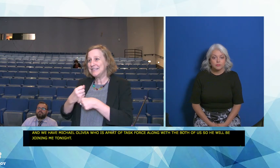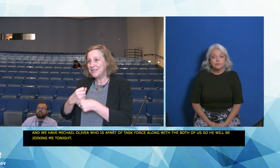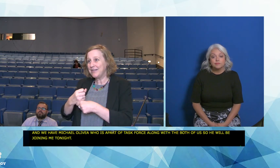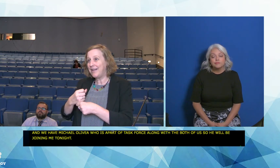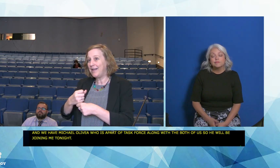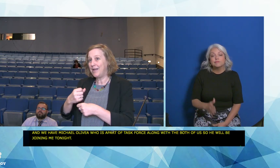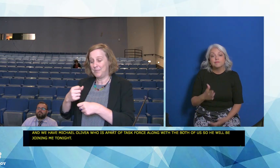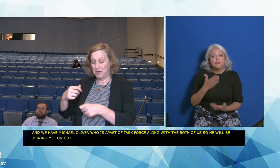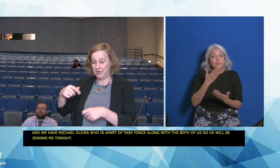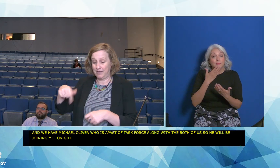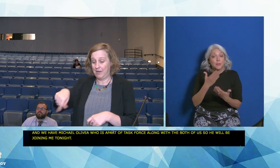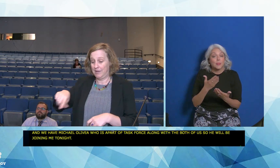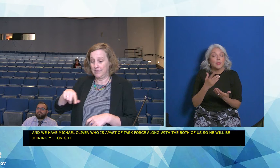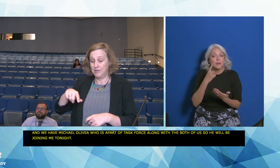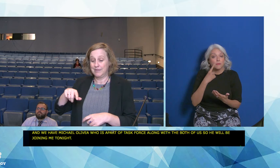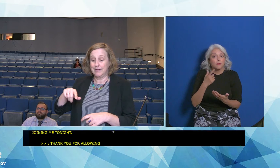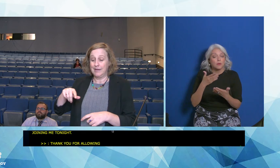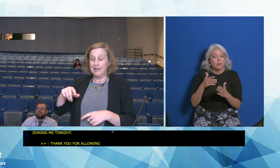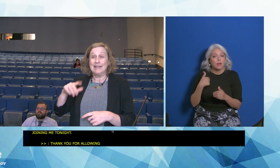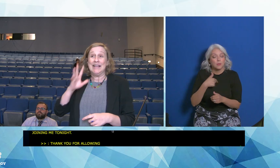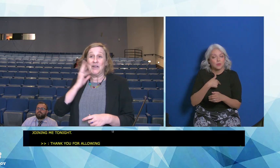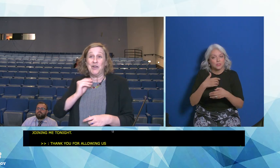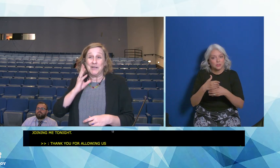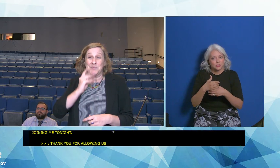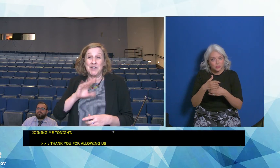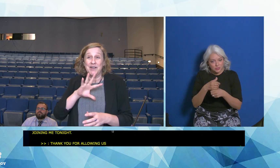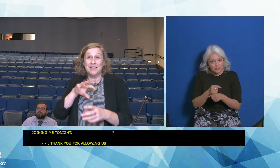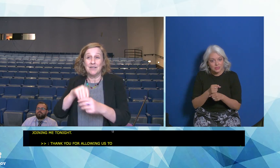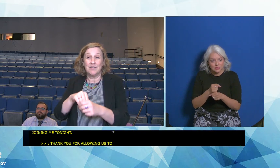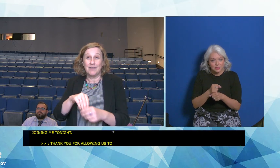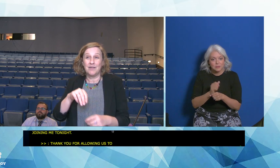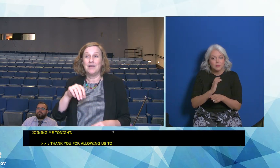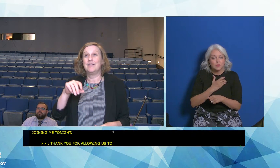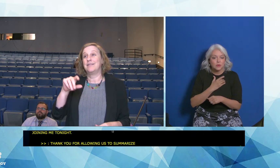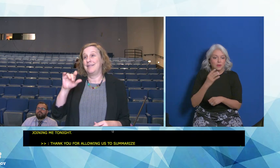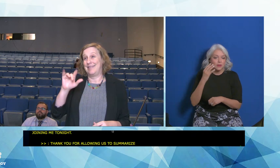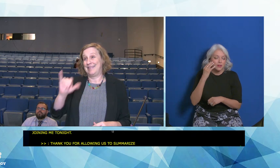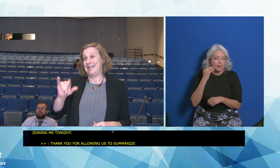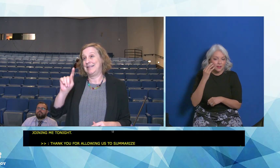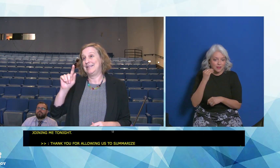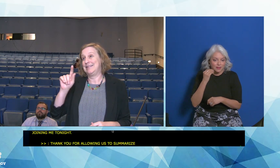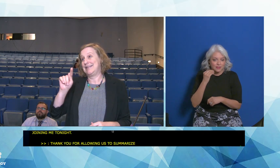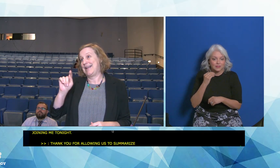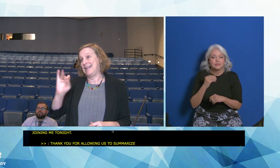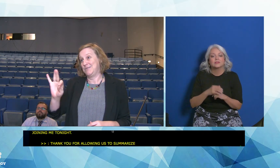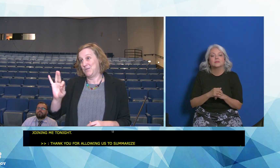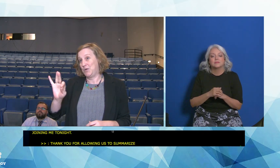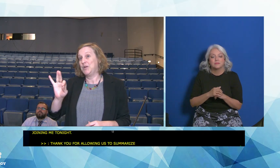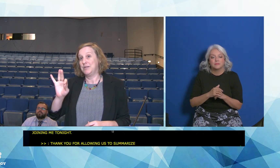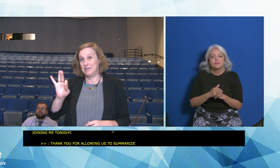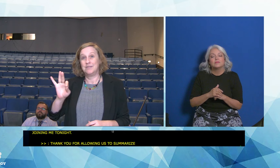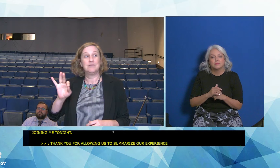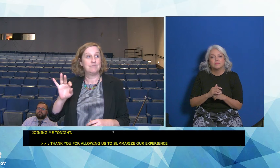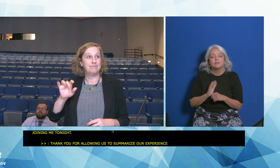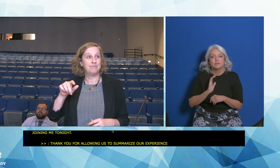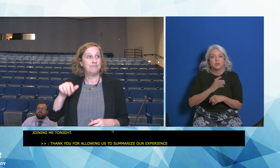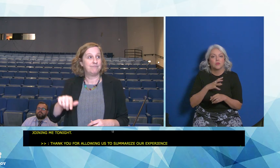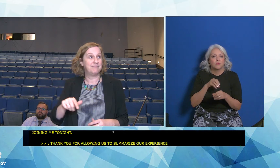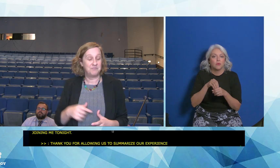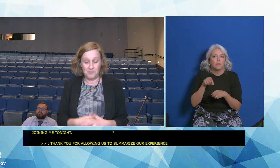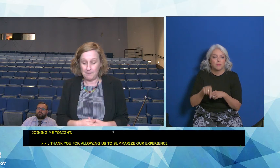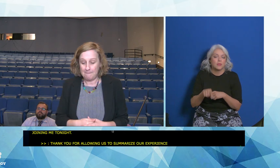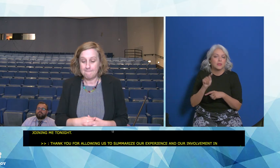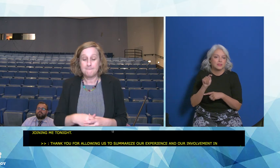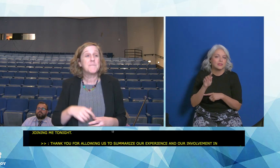Thank you for allowing us to summarize our experience and our involvement in this